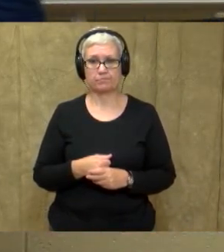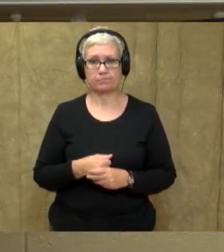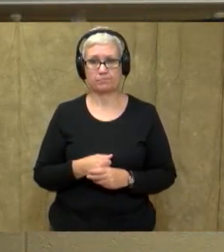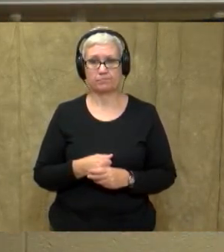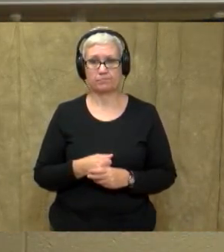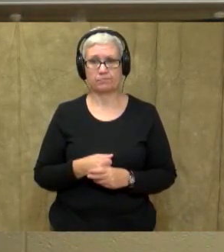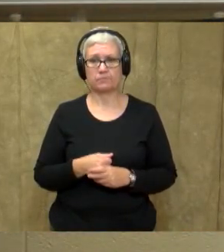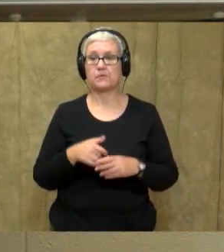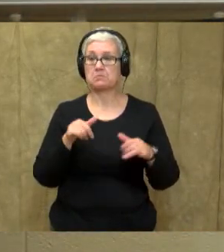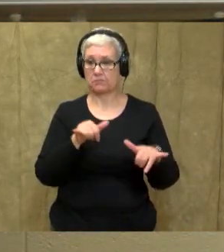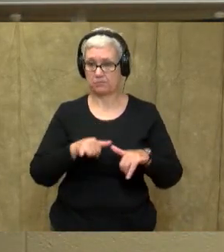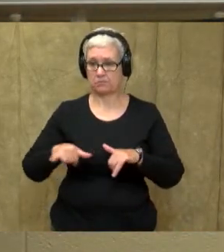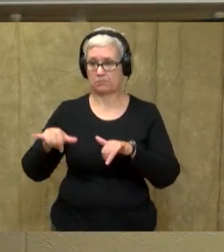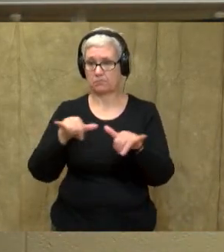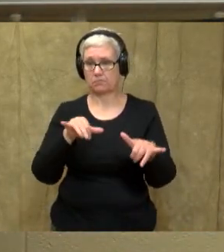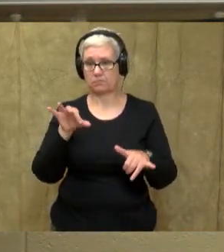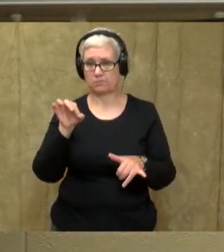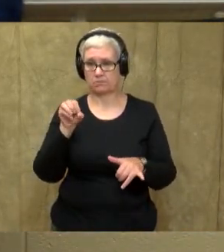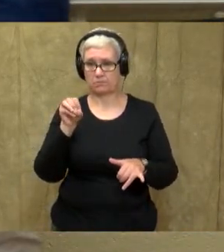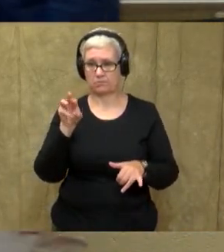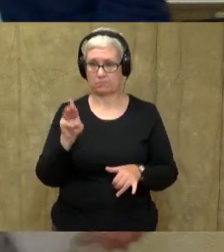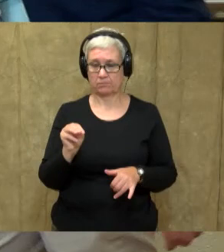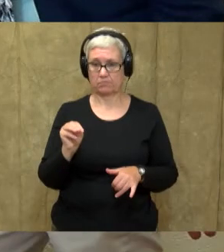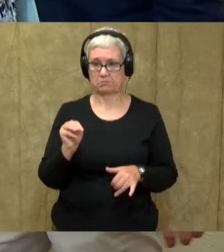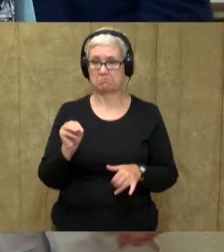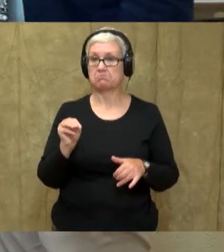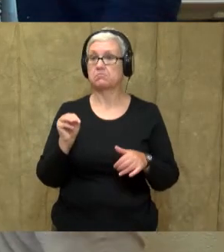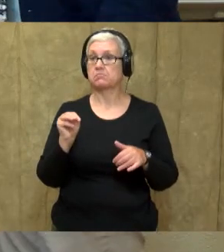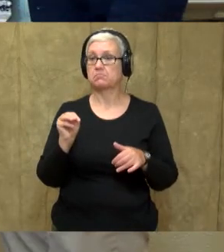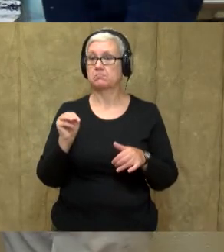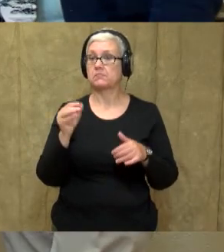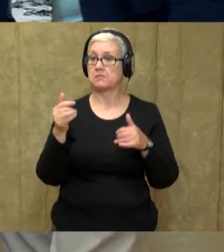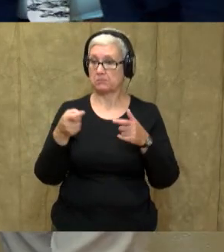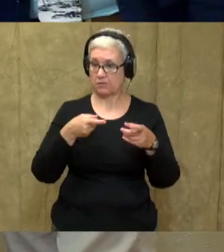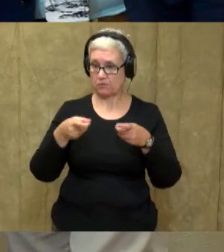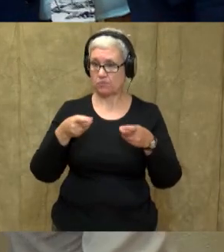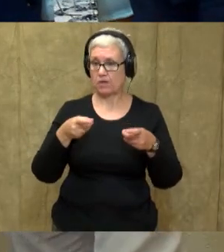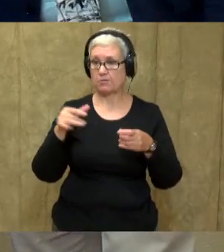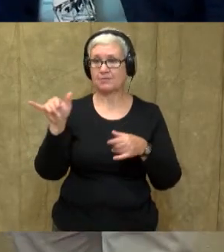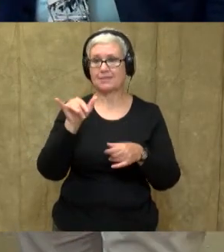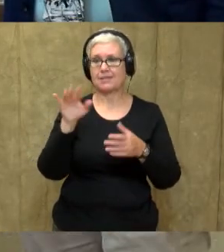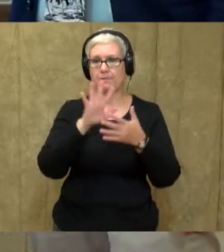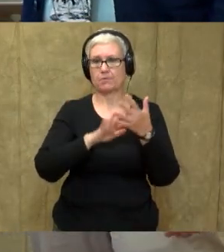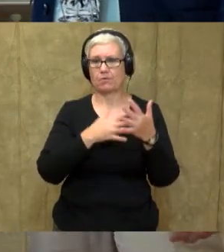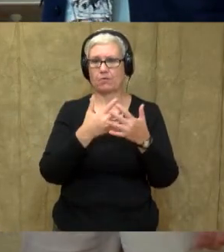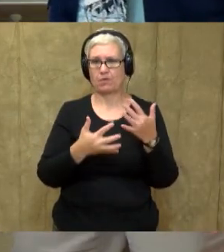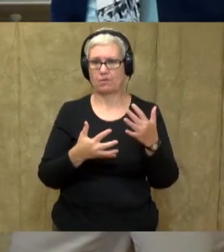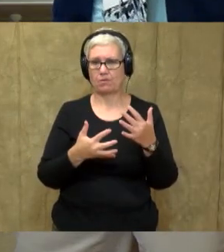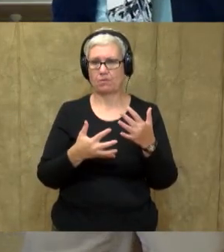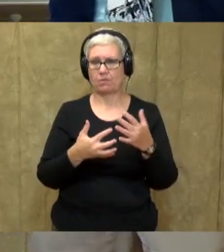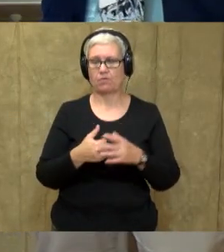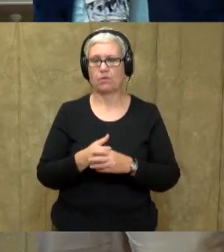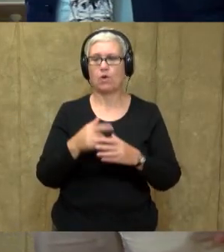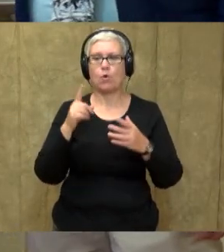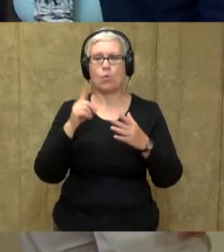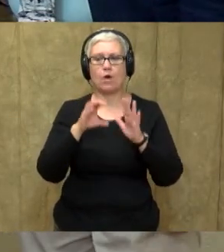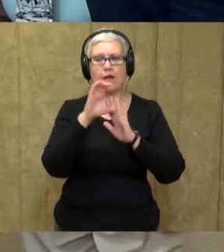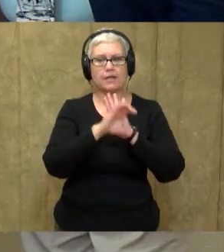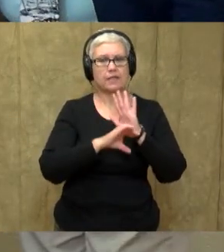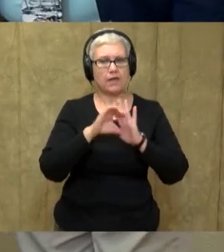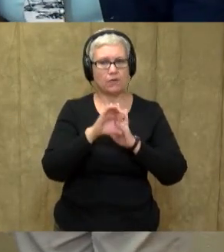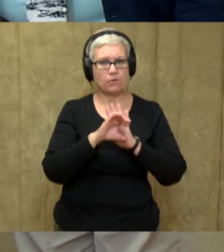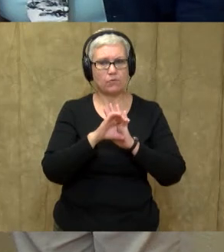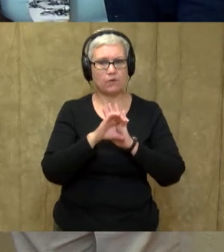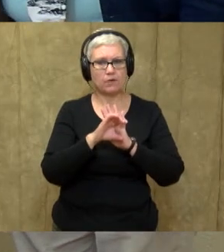This equation in standard form also describes the same exact graph. So what characteristics and how do